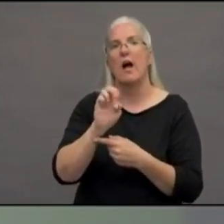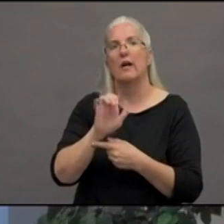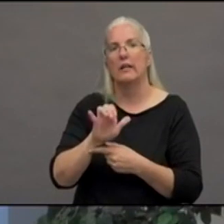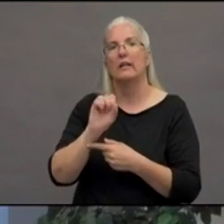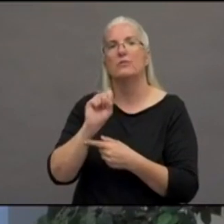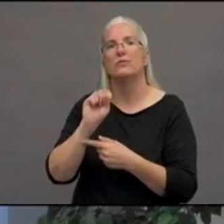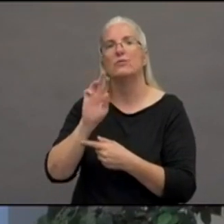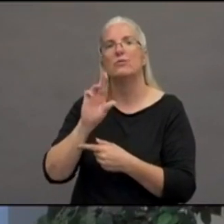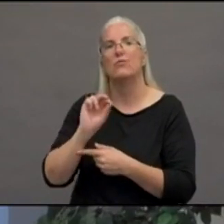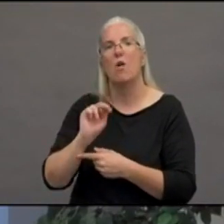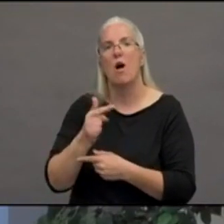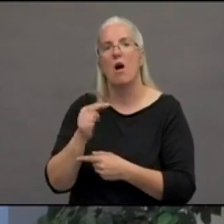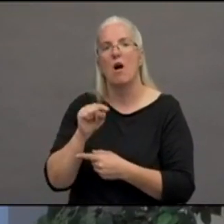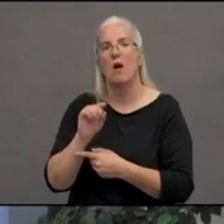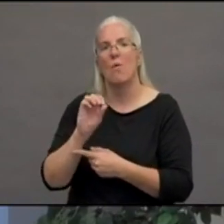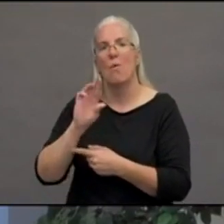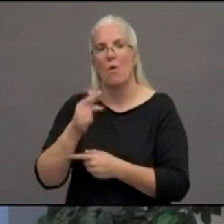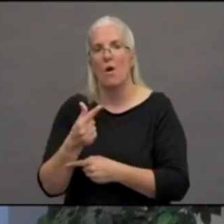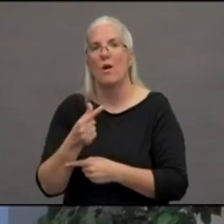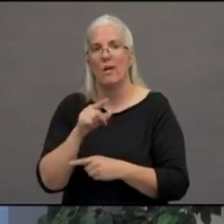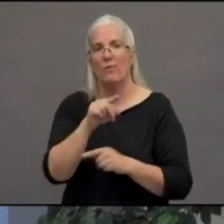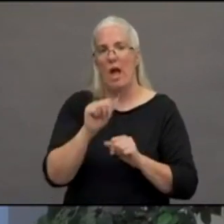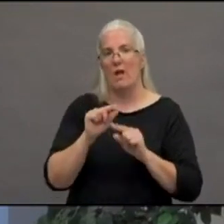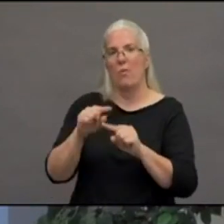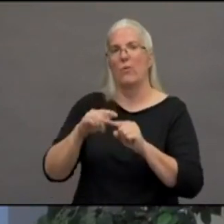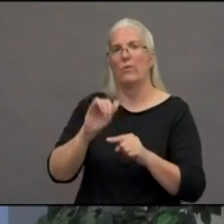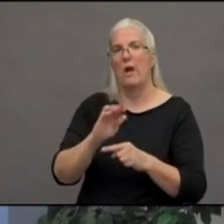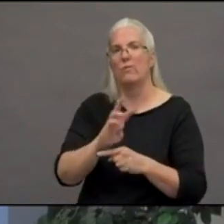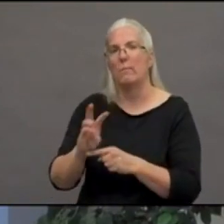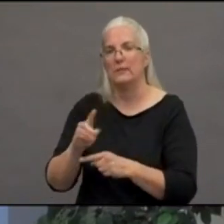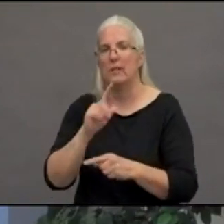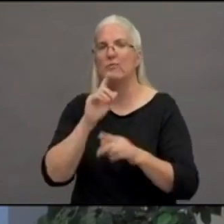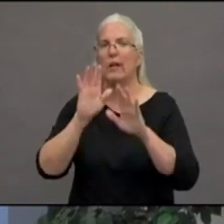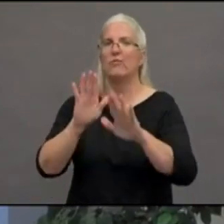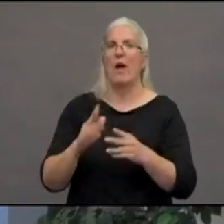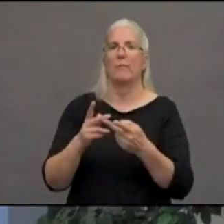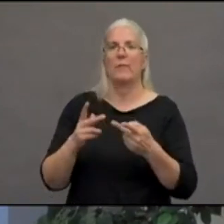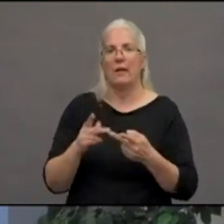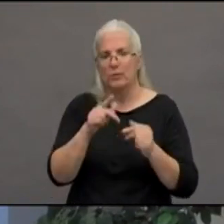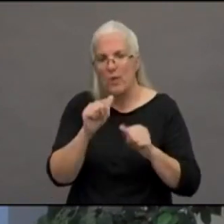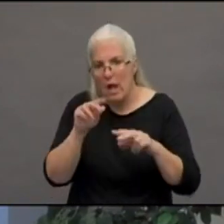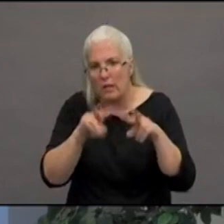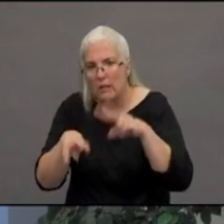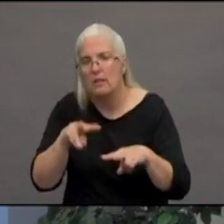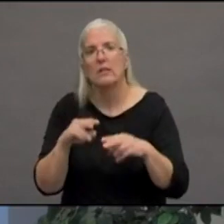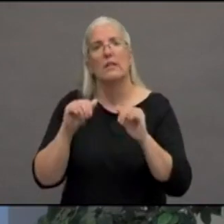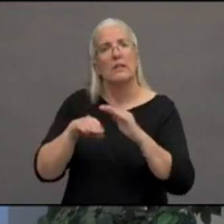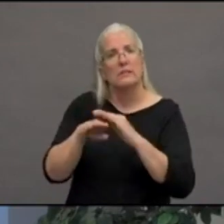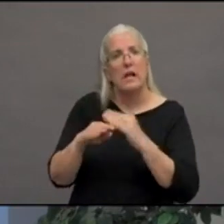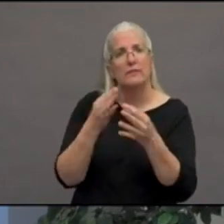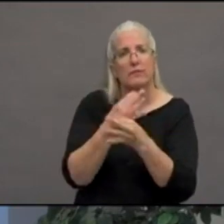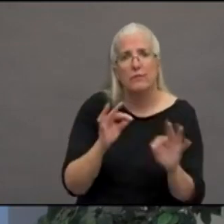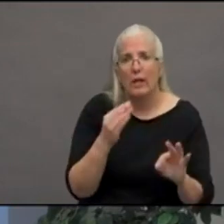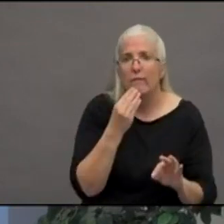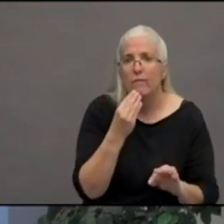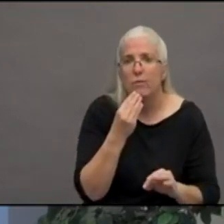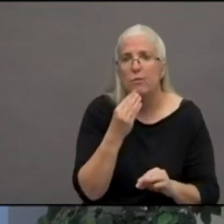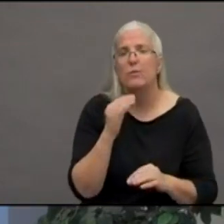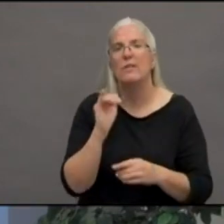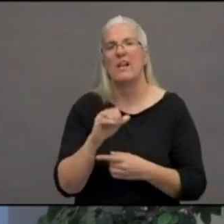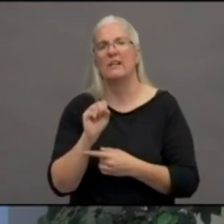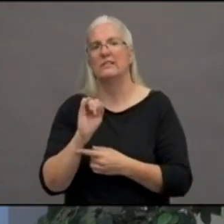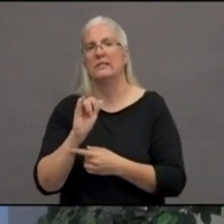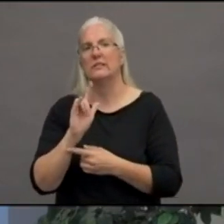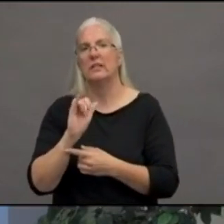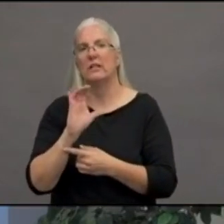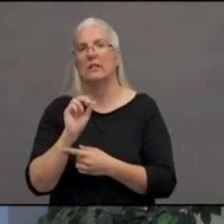Again, another list of all these wonderful places in the community where you can access free food. So Silicon Valley Strong.